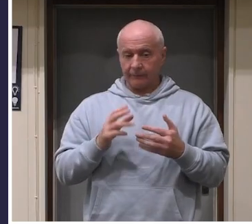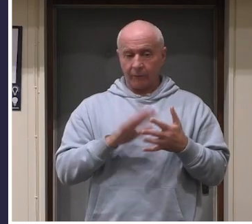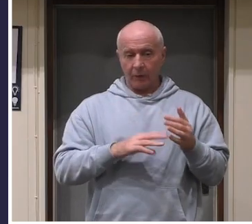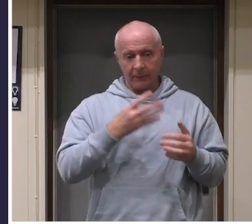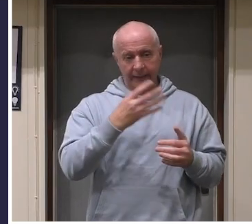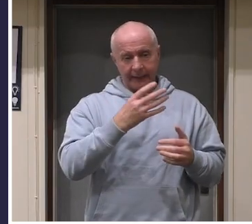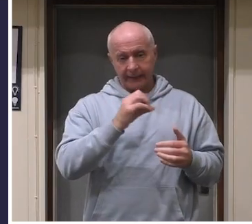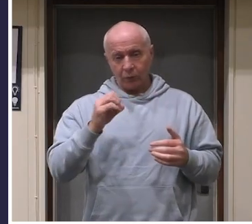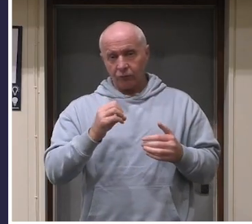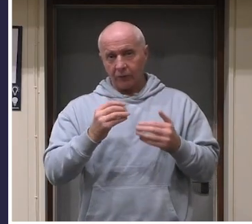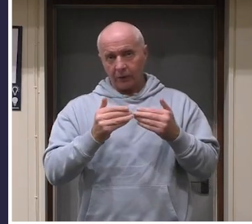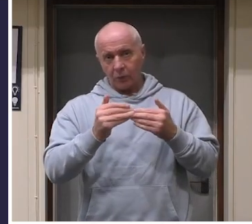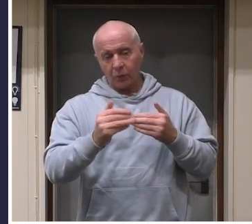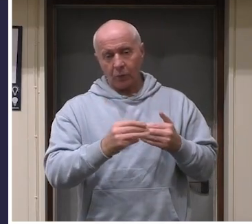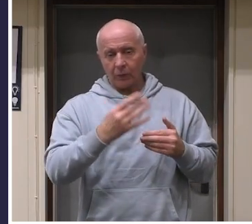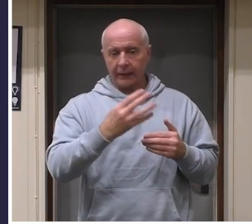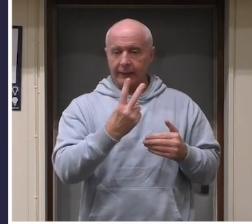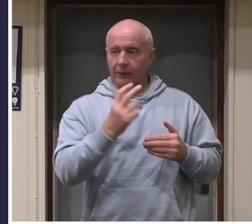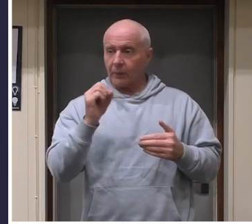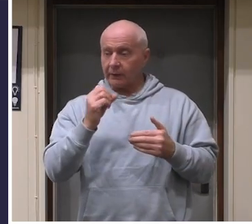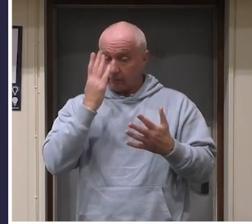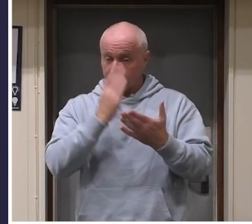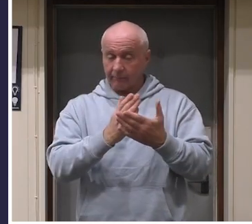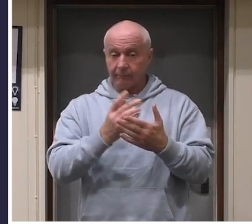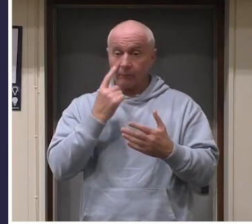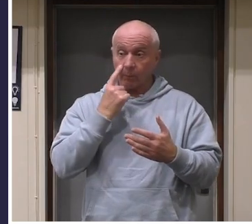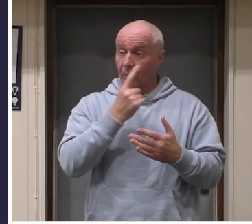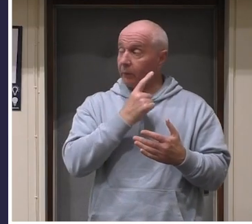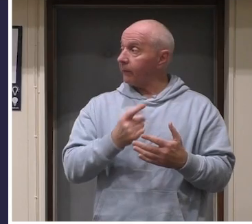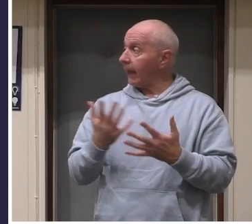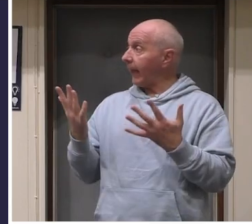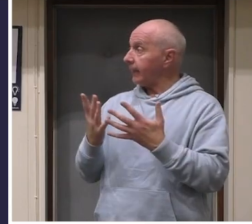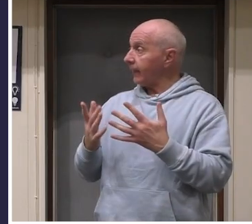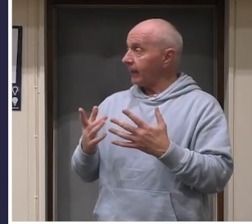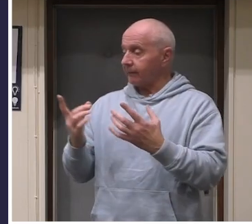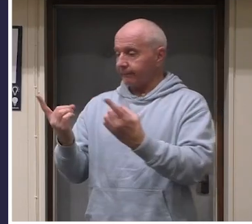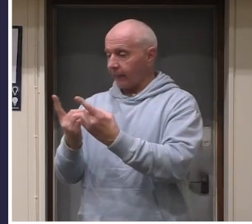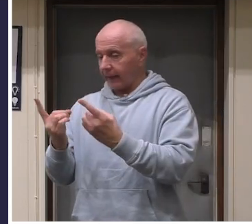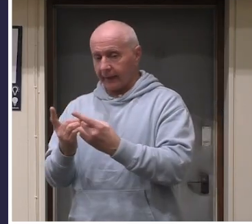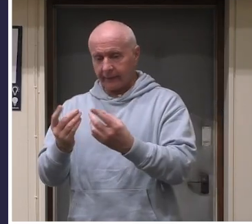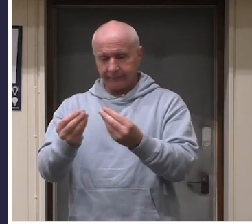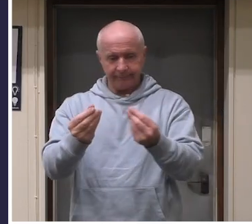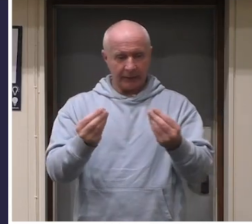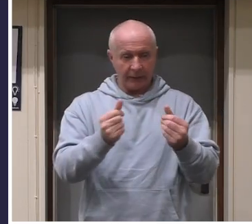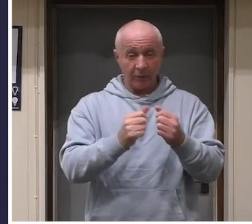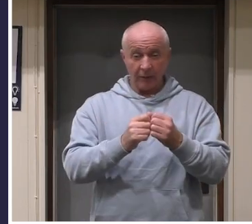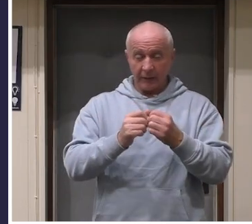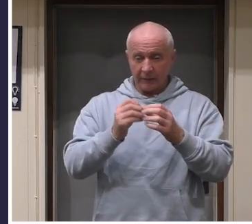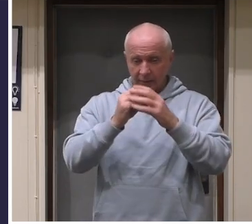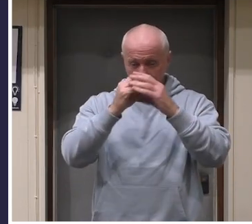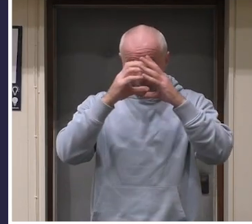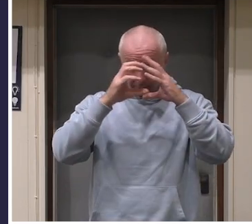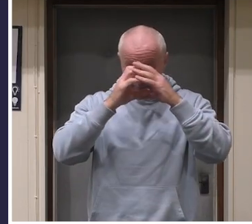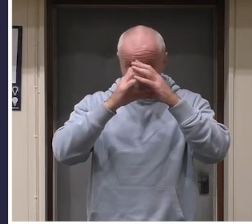1900 to 1920, have showed conclusively that if you take any matter, any material, and you zoom in far